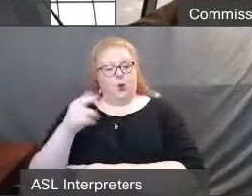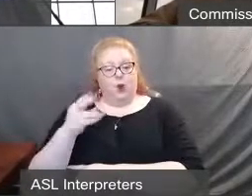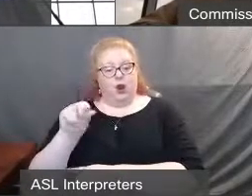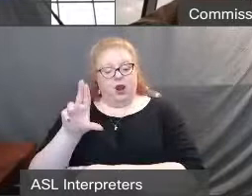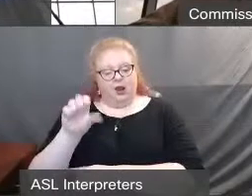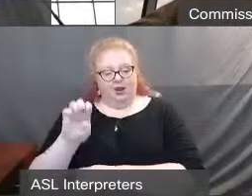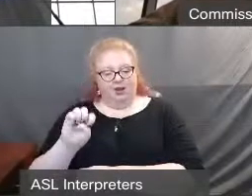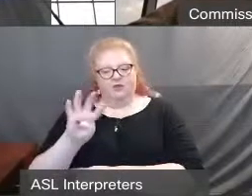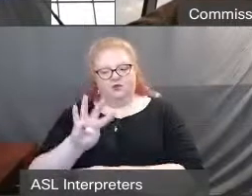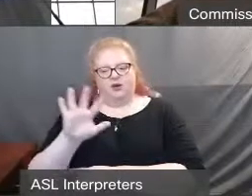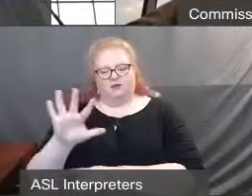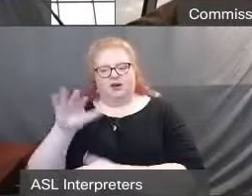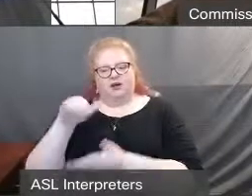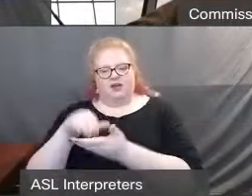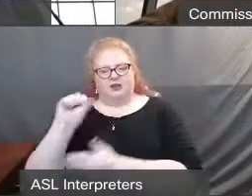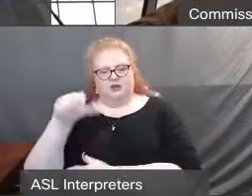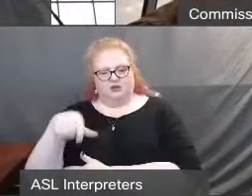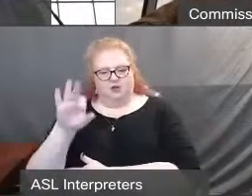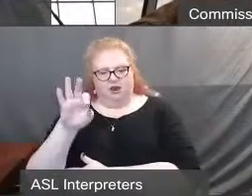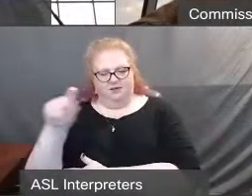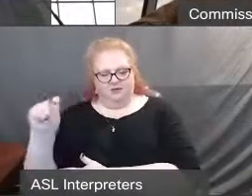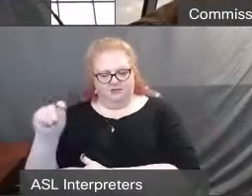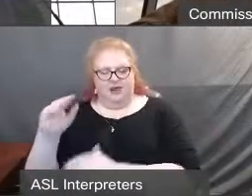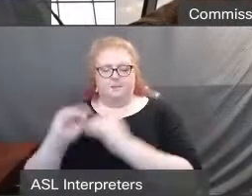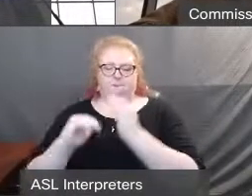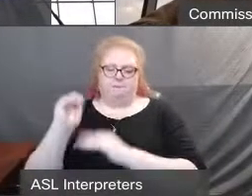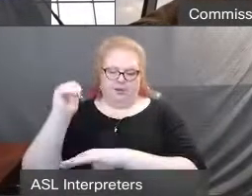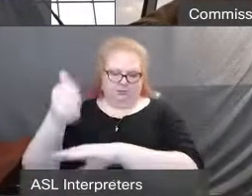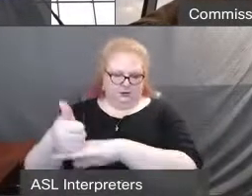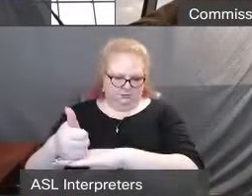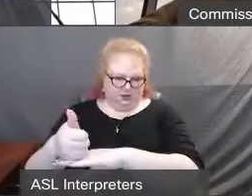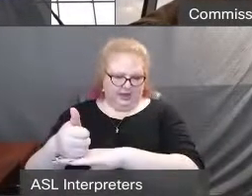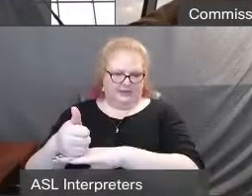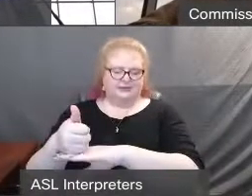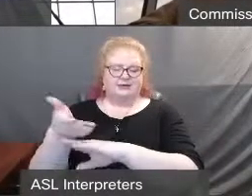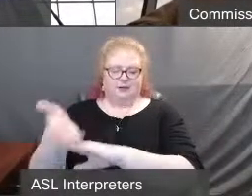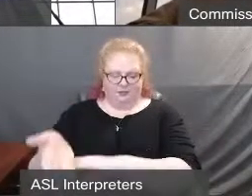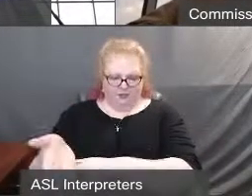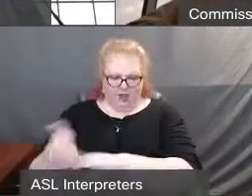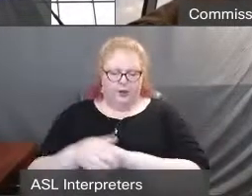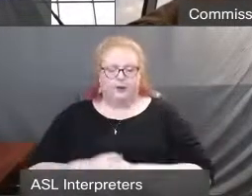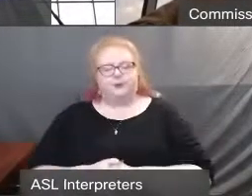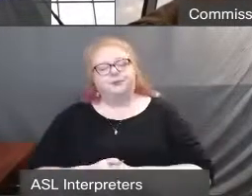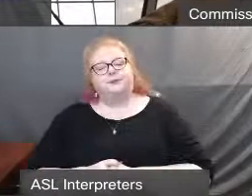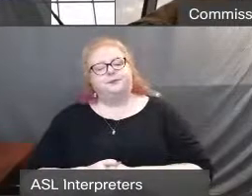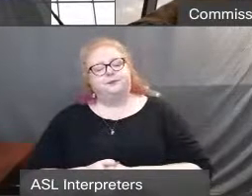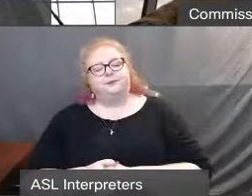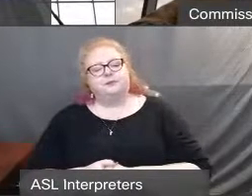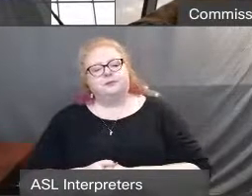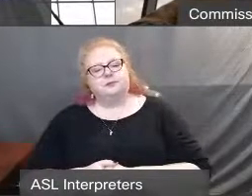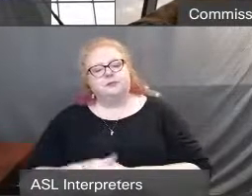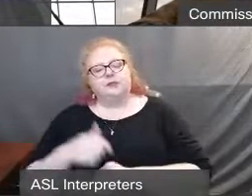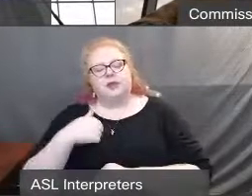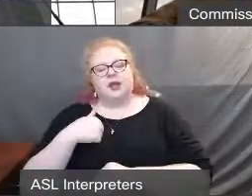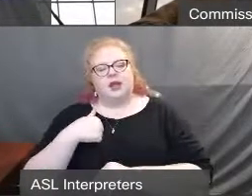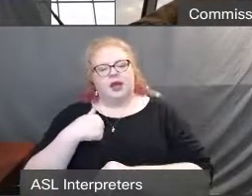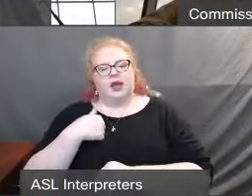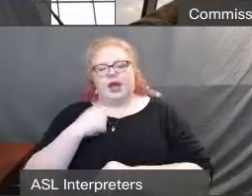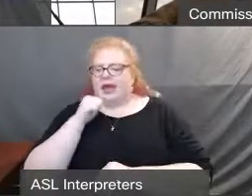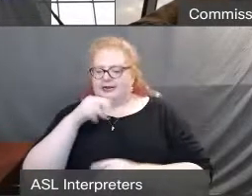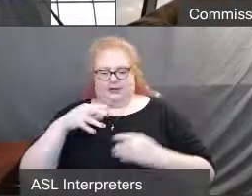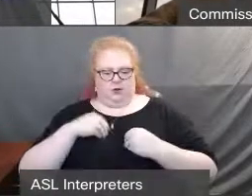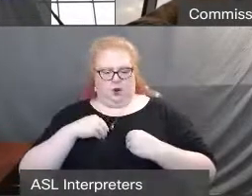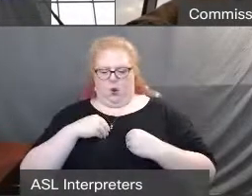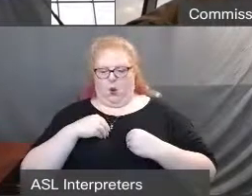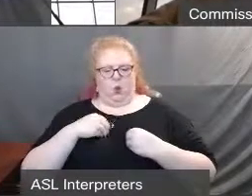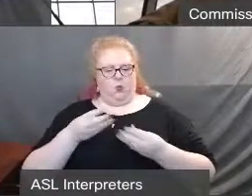square feet, and had a building placed in there. And I didn't own the property to